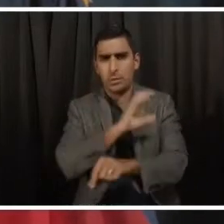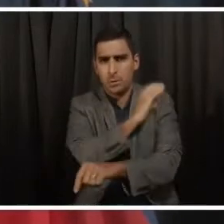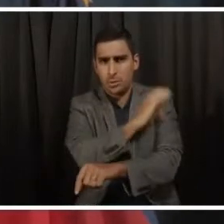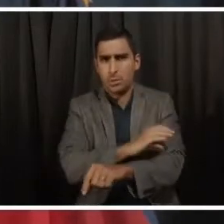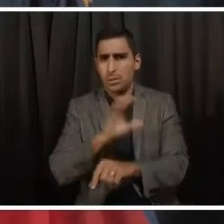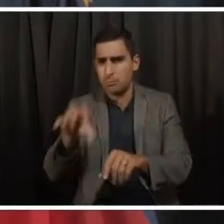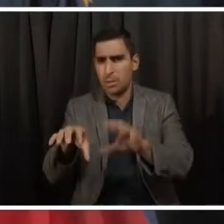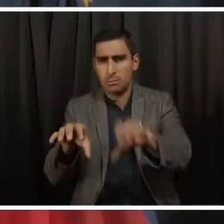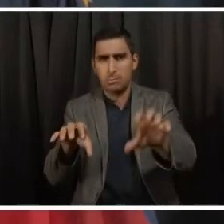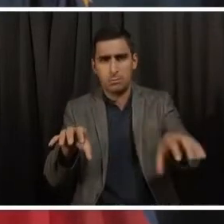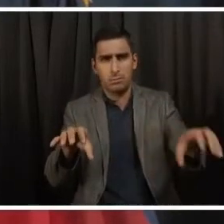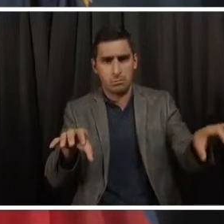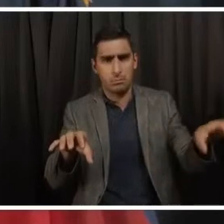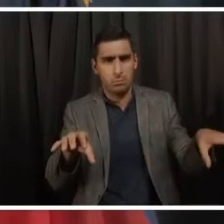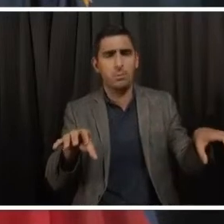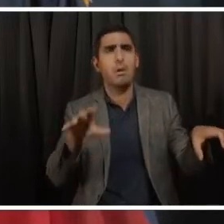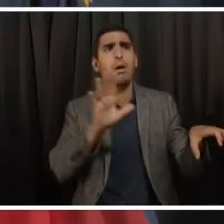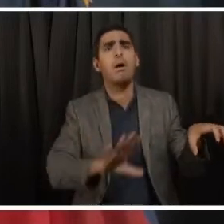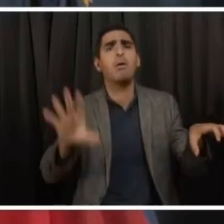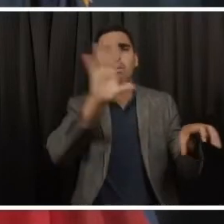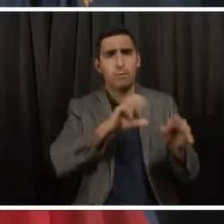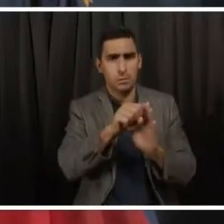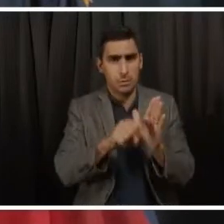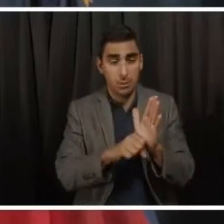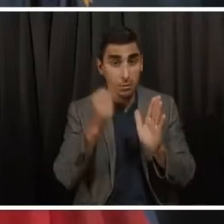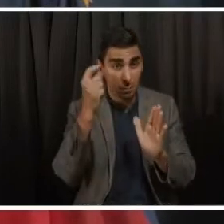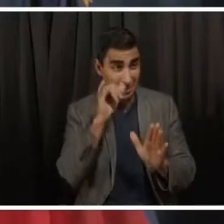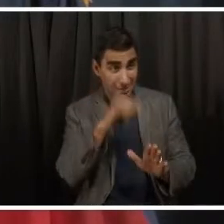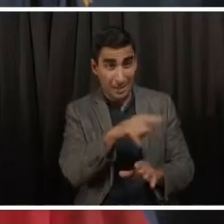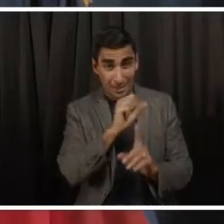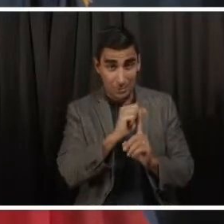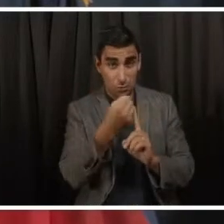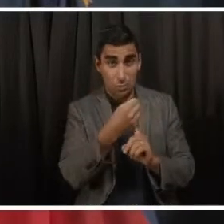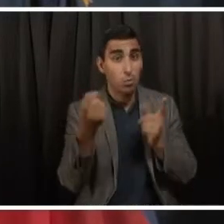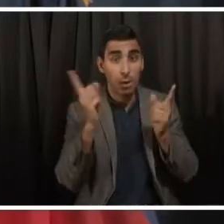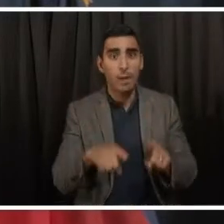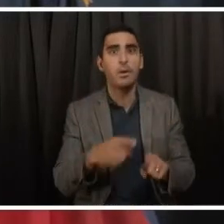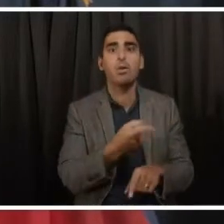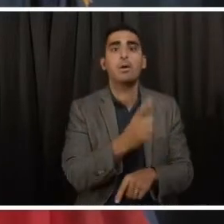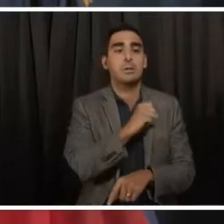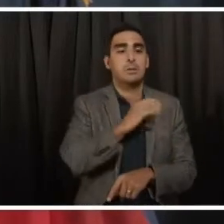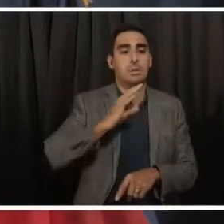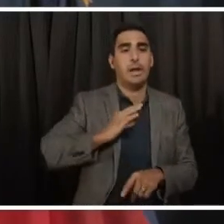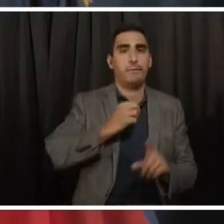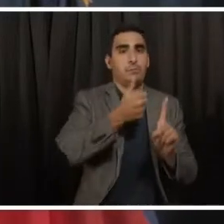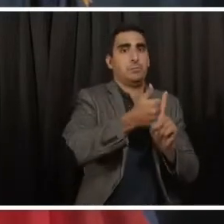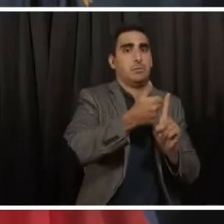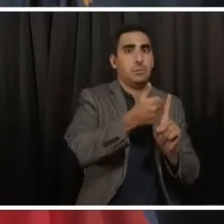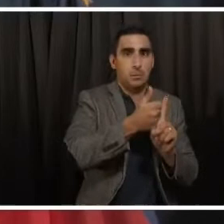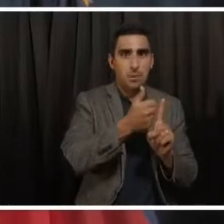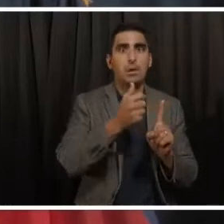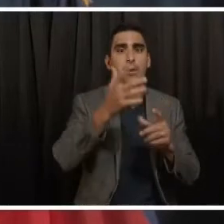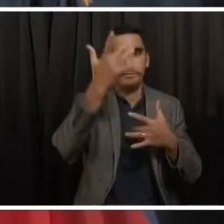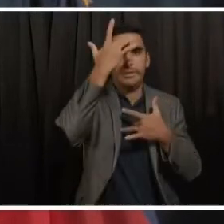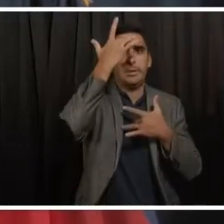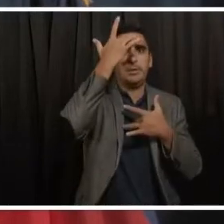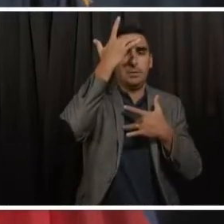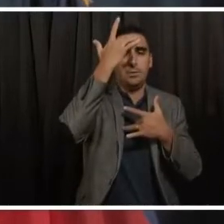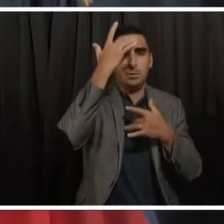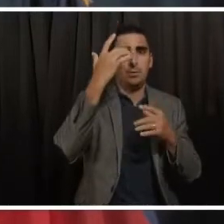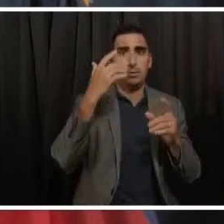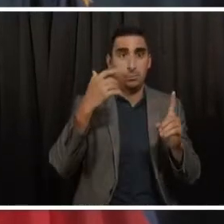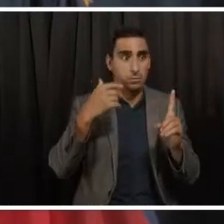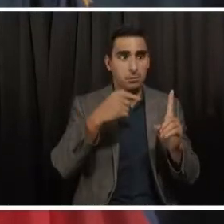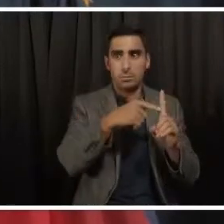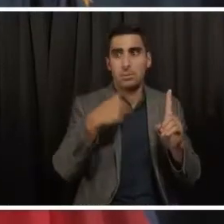number of other equity clinics across the state. What happened in that case is the staff called in sick, and we want to make sure that when people go to get vaccinated, they're